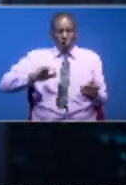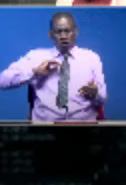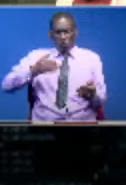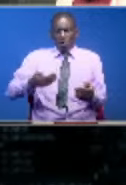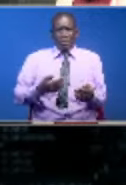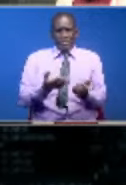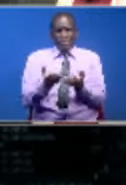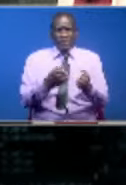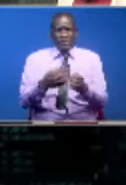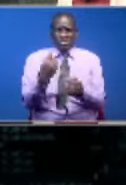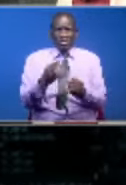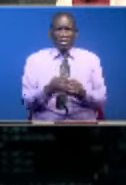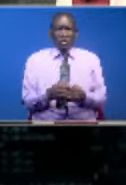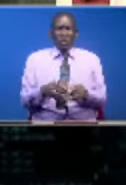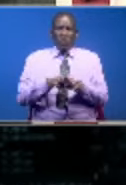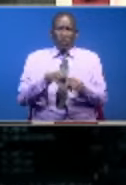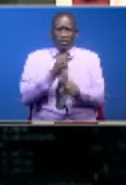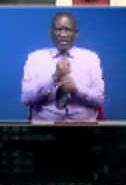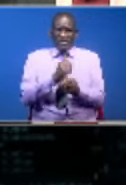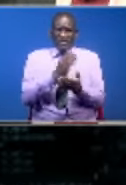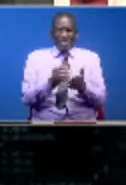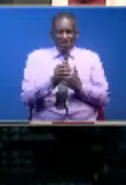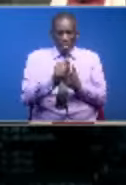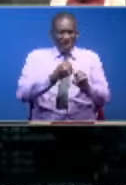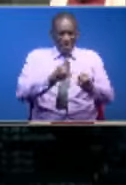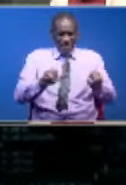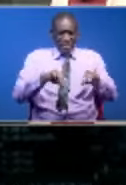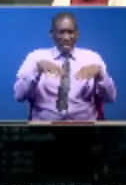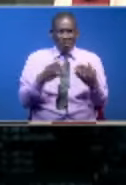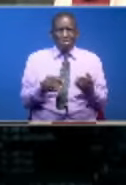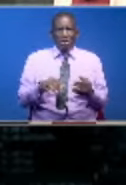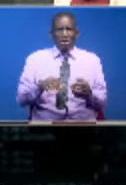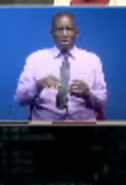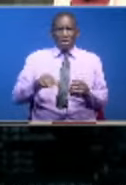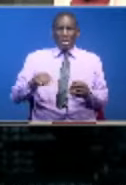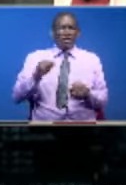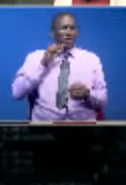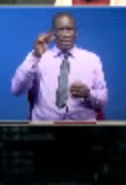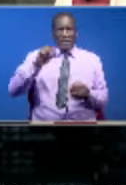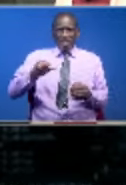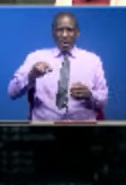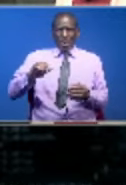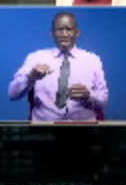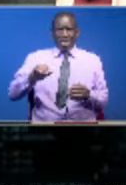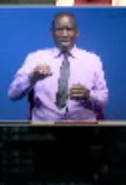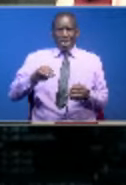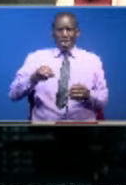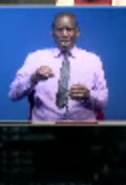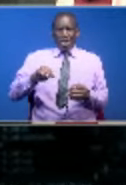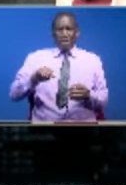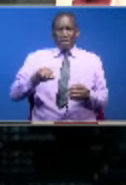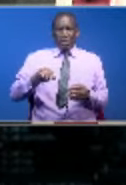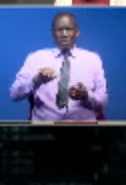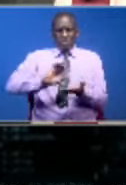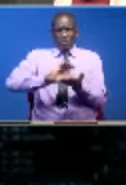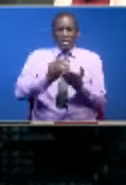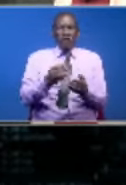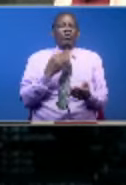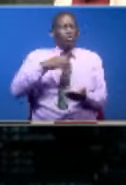businesses. All right. And we have also done some guidelines around gender bond issuance. So that's available as well if you want to learn